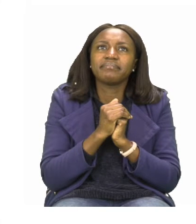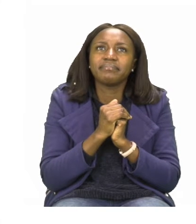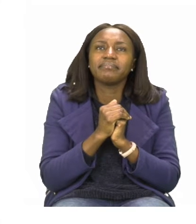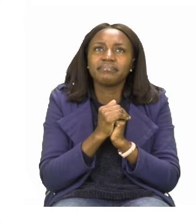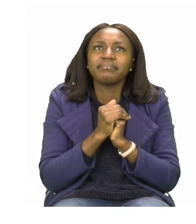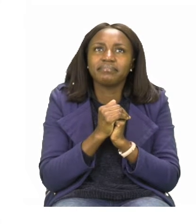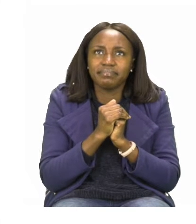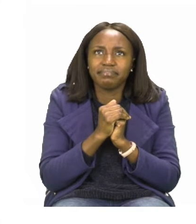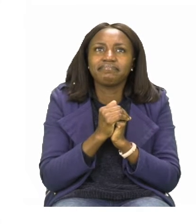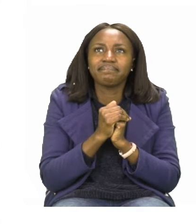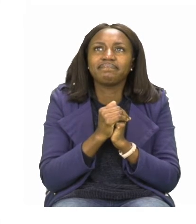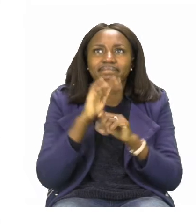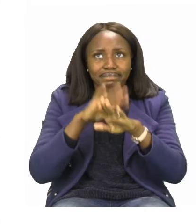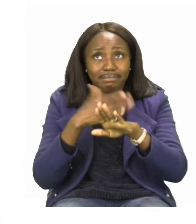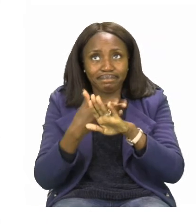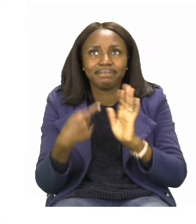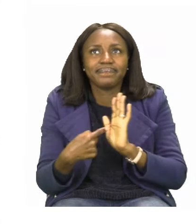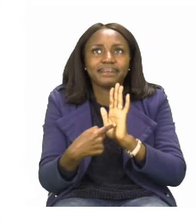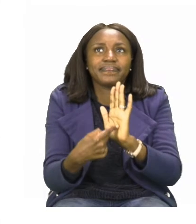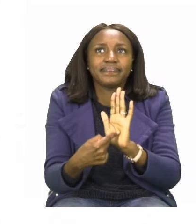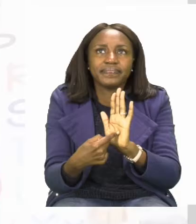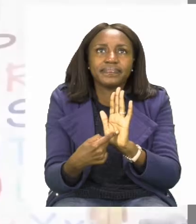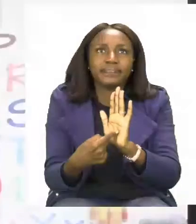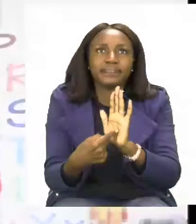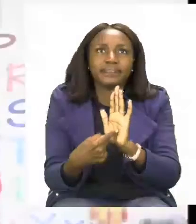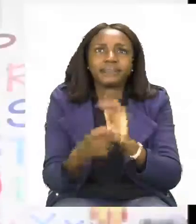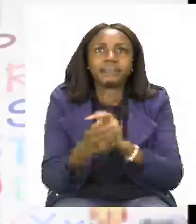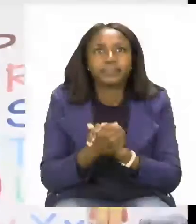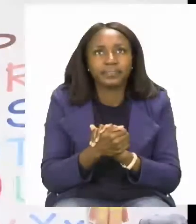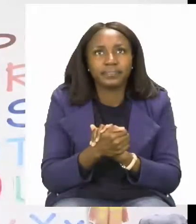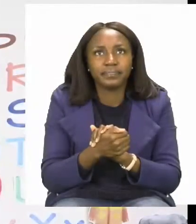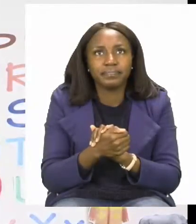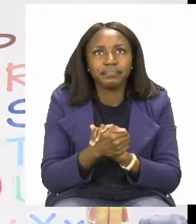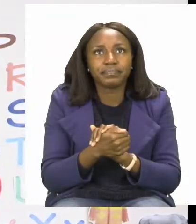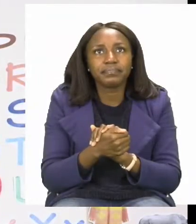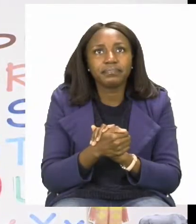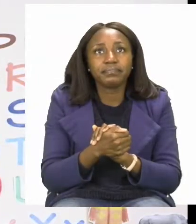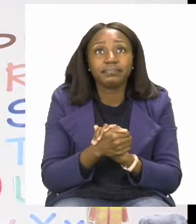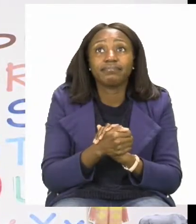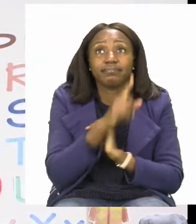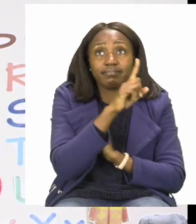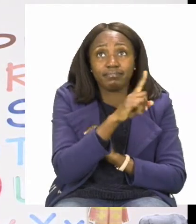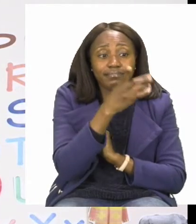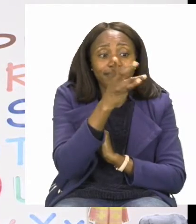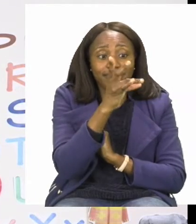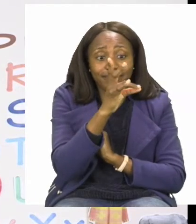like how they did in the example. So A is going to say